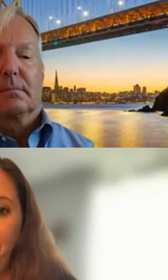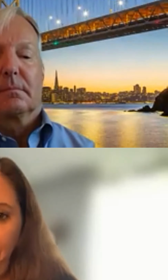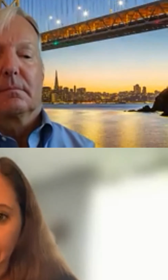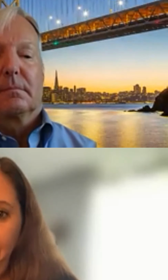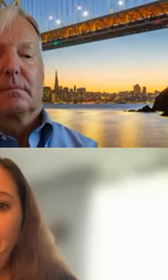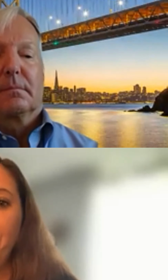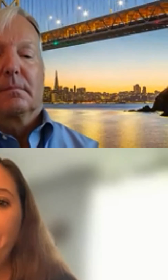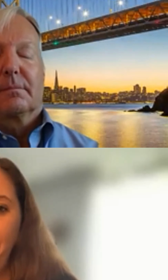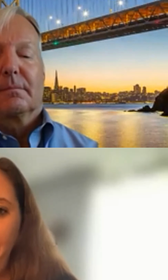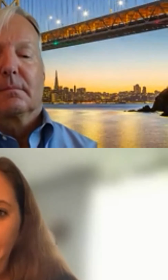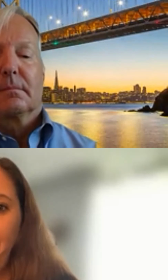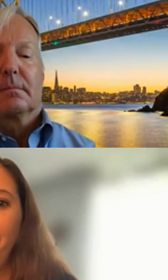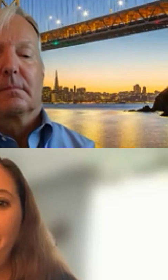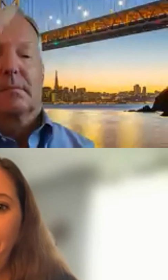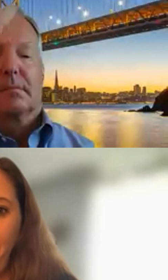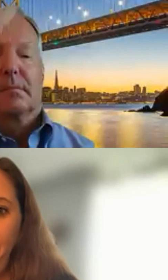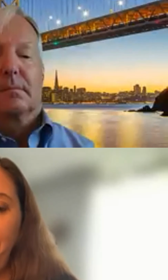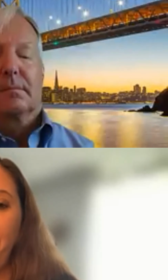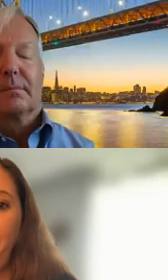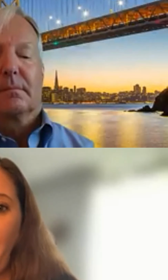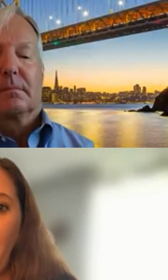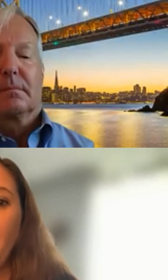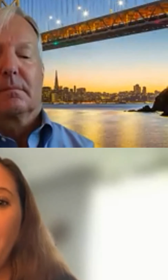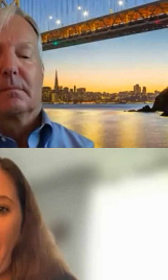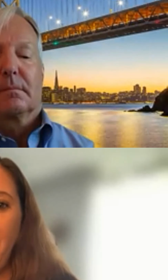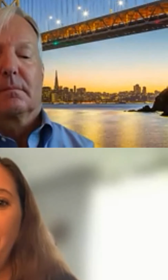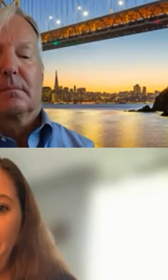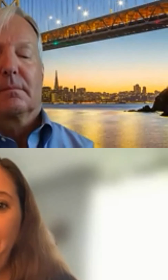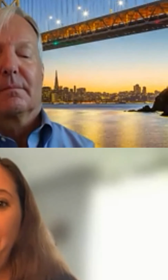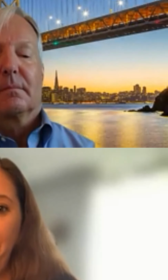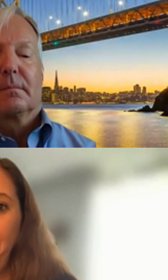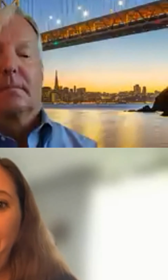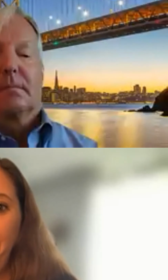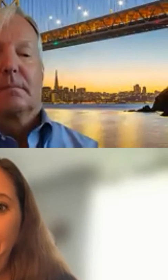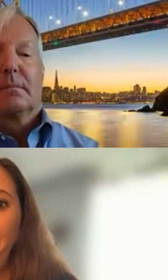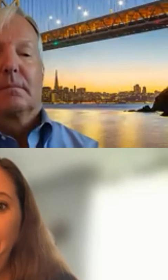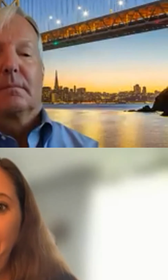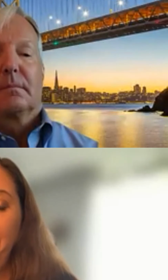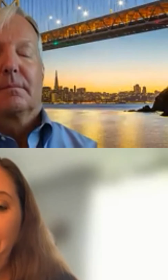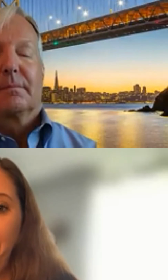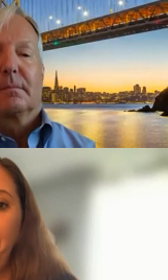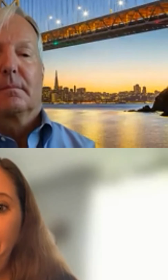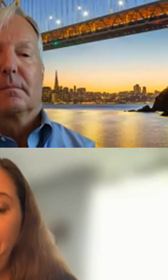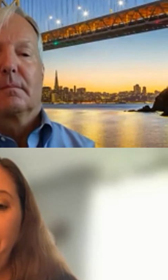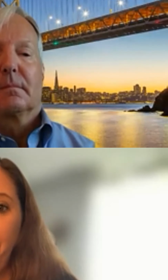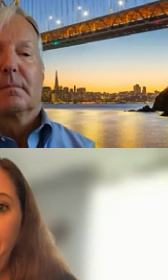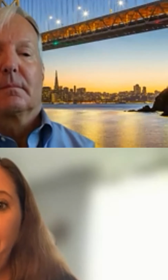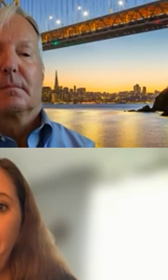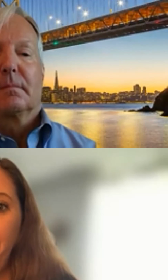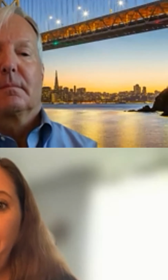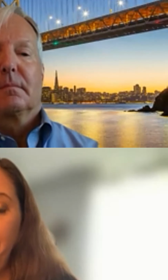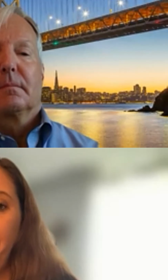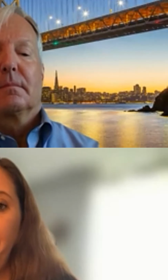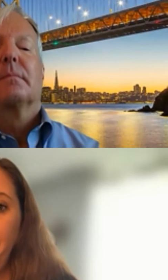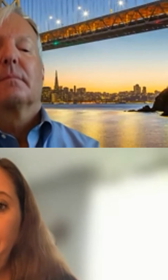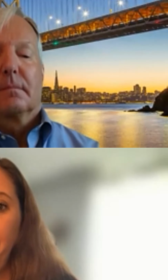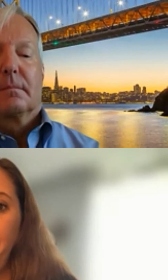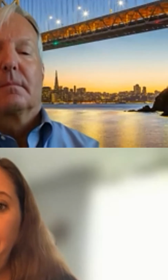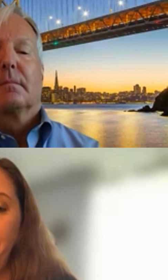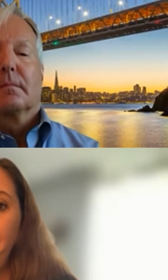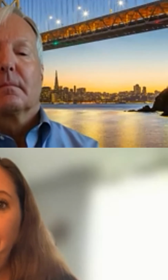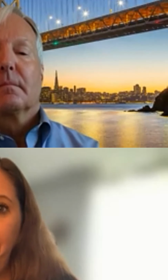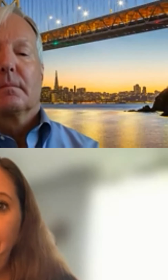and we work with their families. And there's growing recognition of the importance of family caregivers in an individual's health and wellness